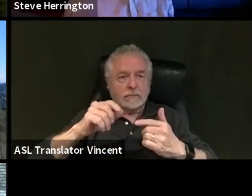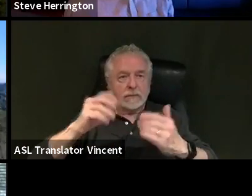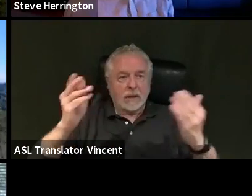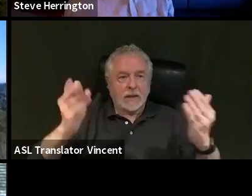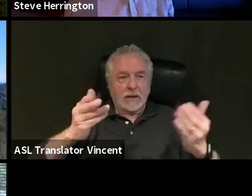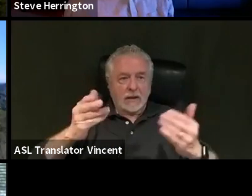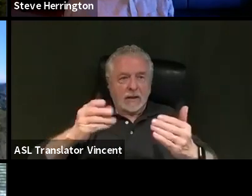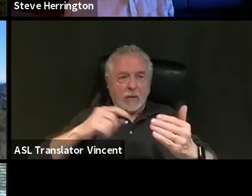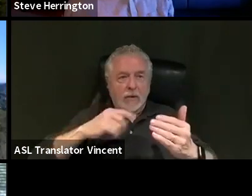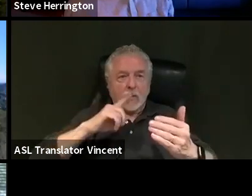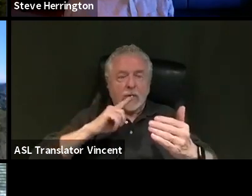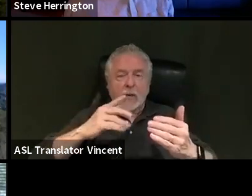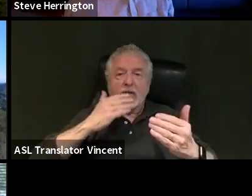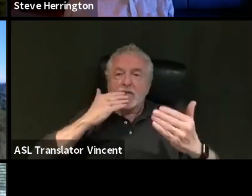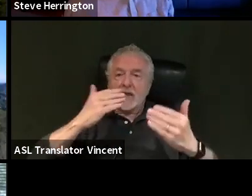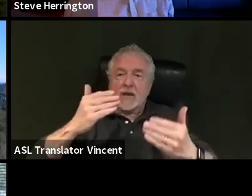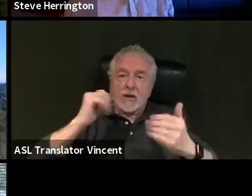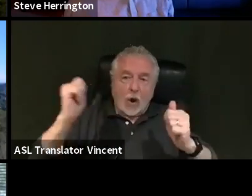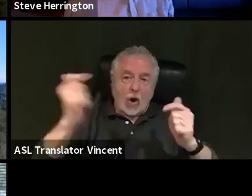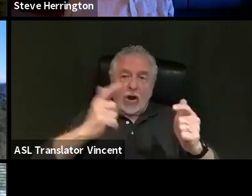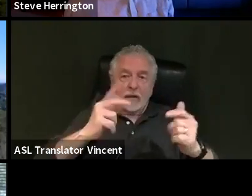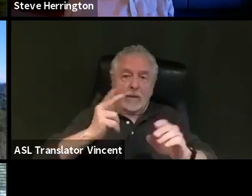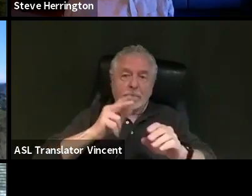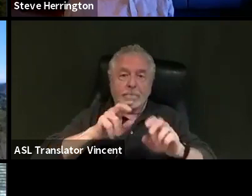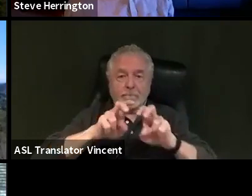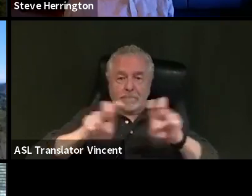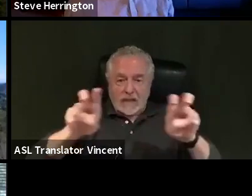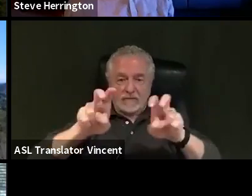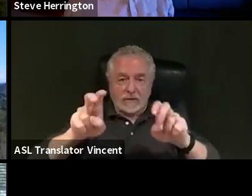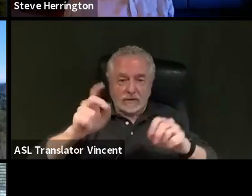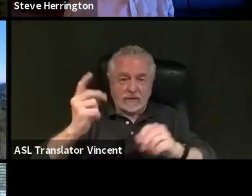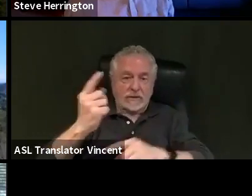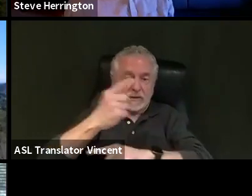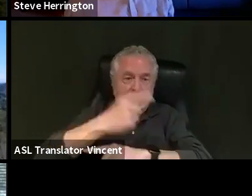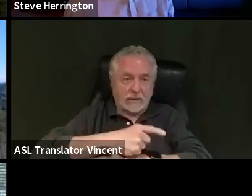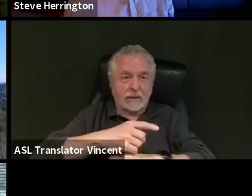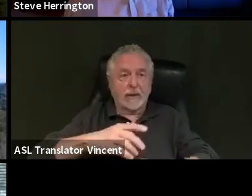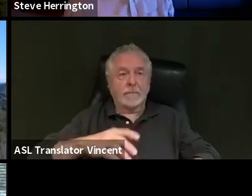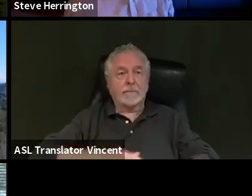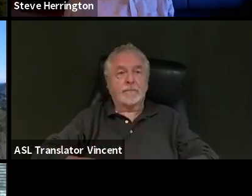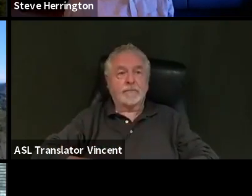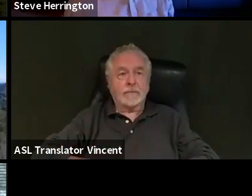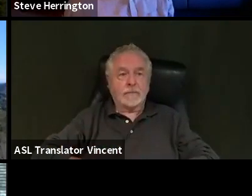here. We really want to thank all of our panelists for today.